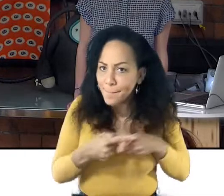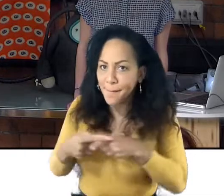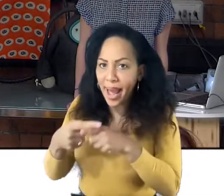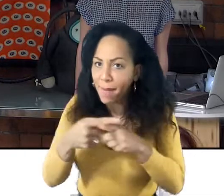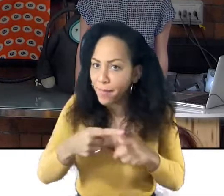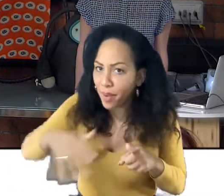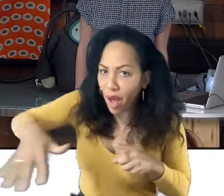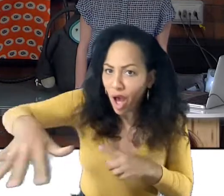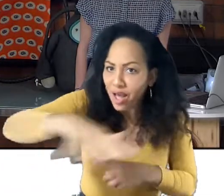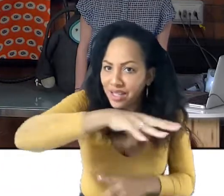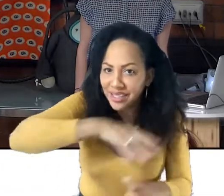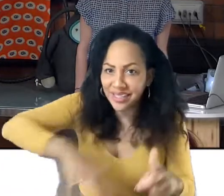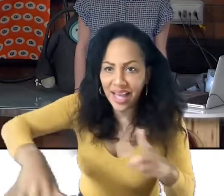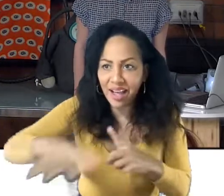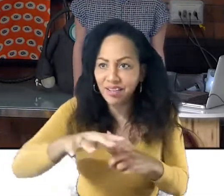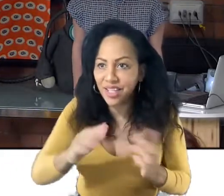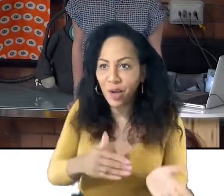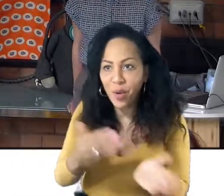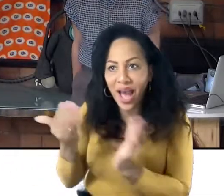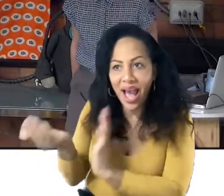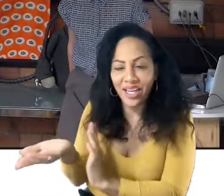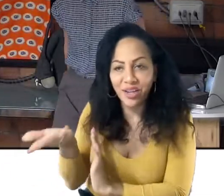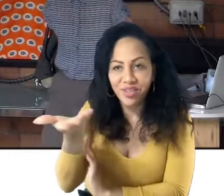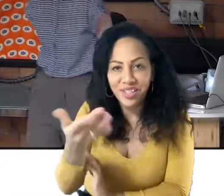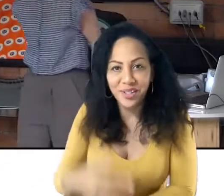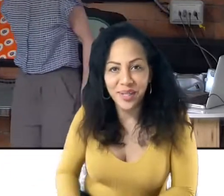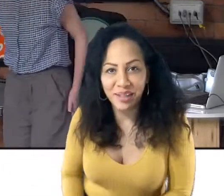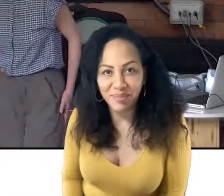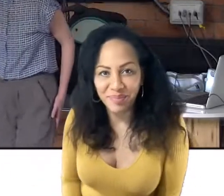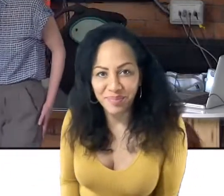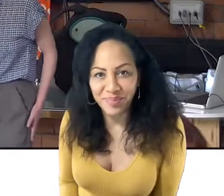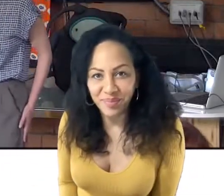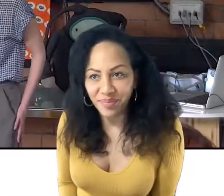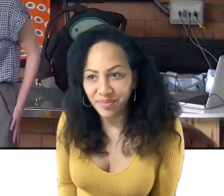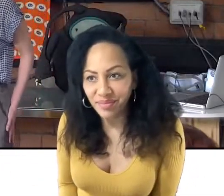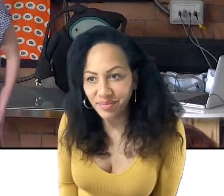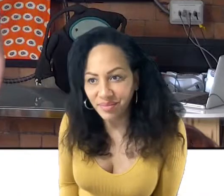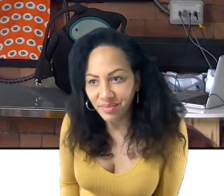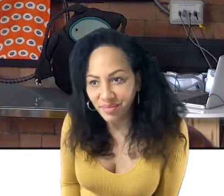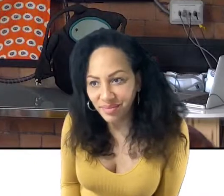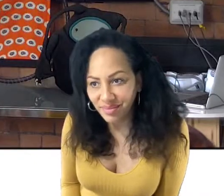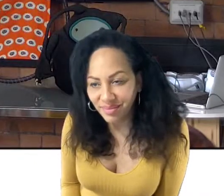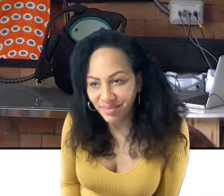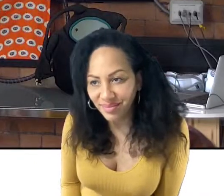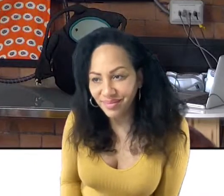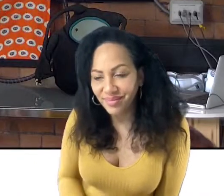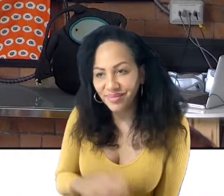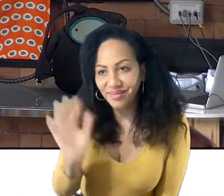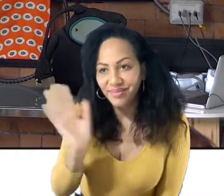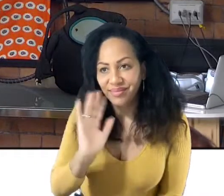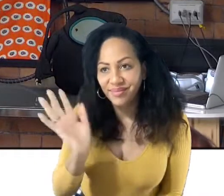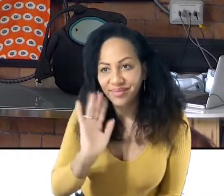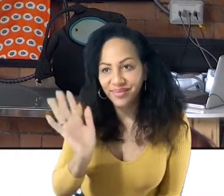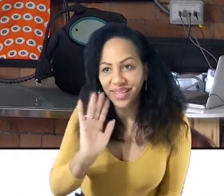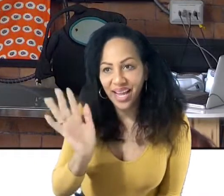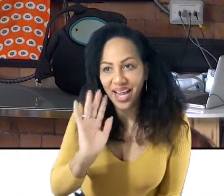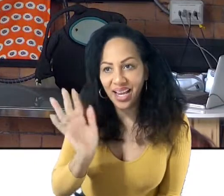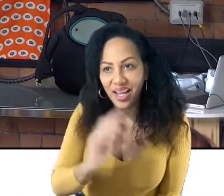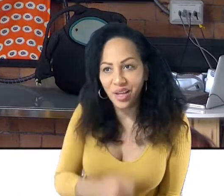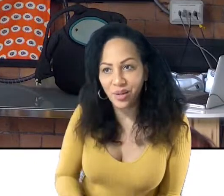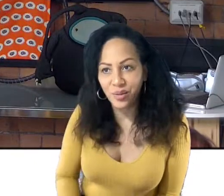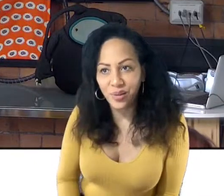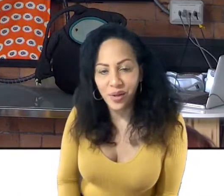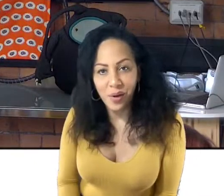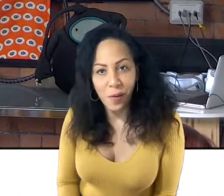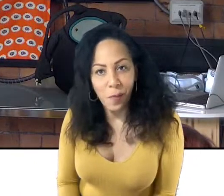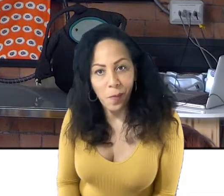Jen. Thank you very much. Thank you. Thanks. Hi, everyone. Thank you very much for coming